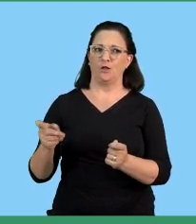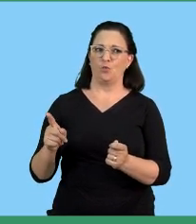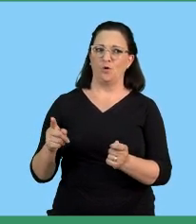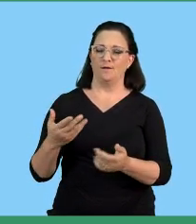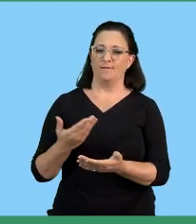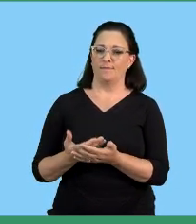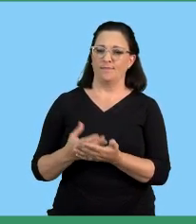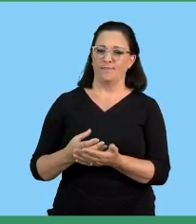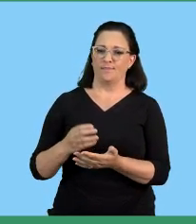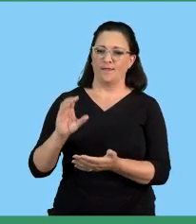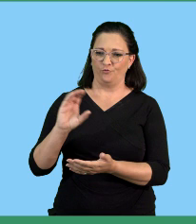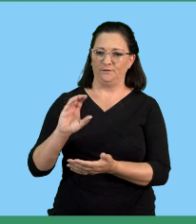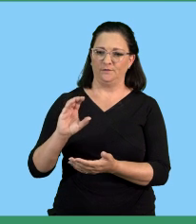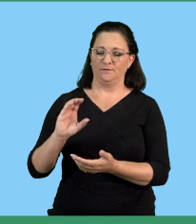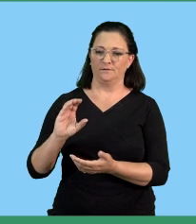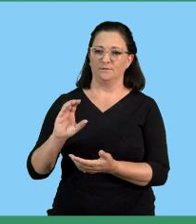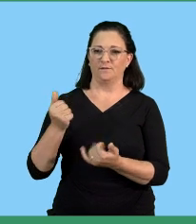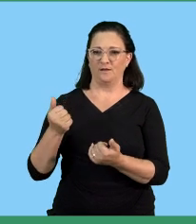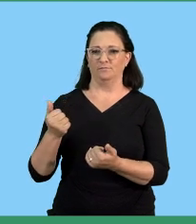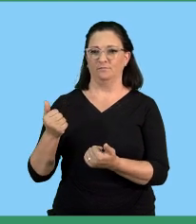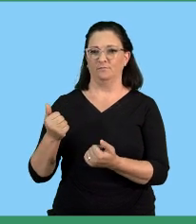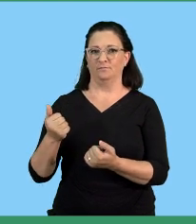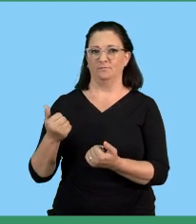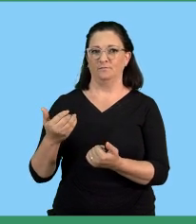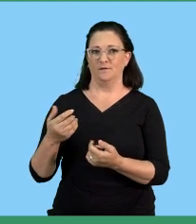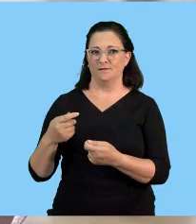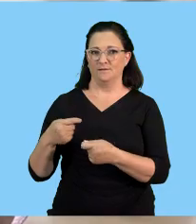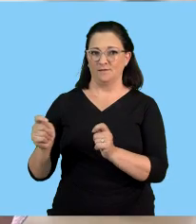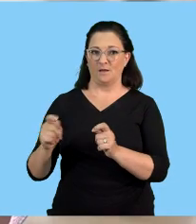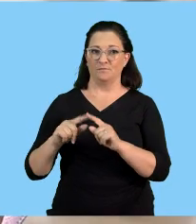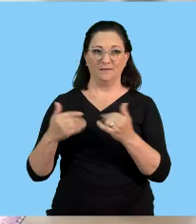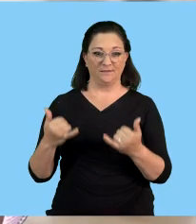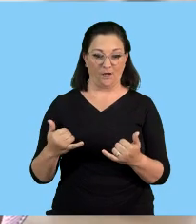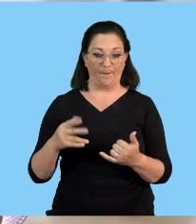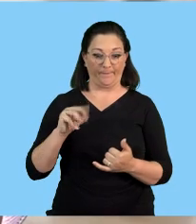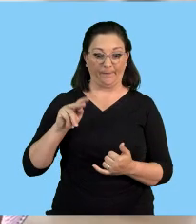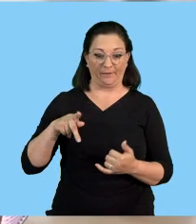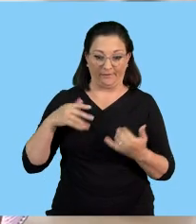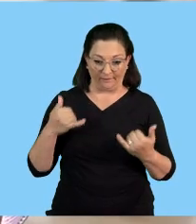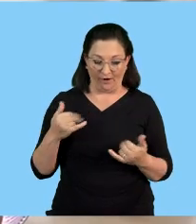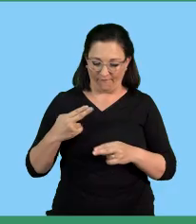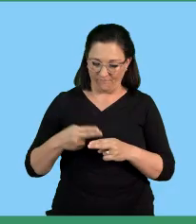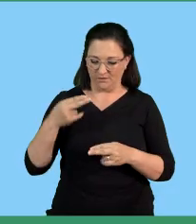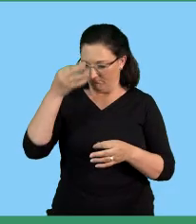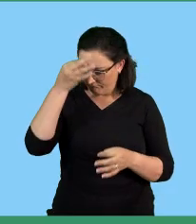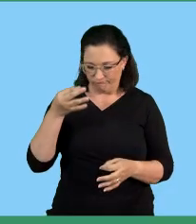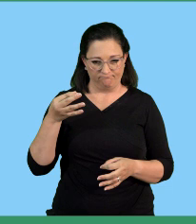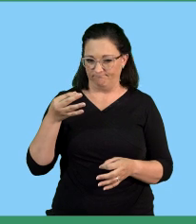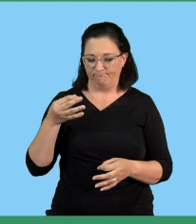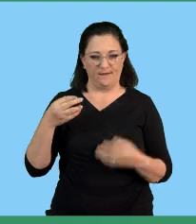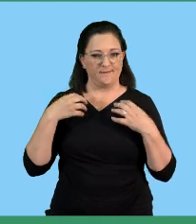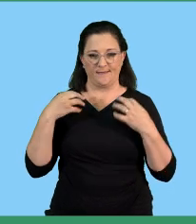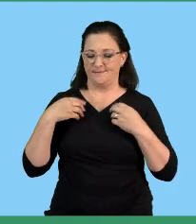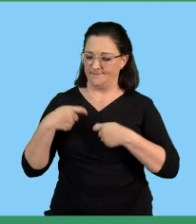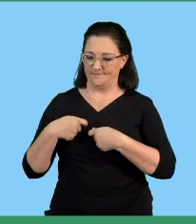assets to repay creditors. So eventually, just when I was about to celebrate to say at least they did not sell, they're saying MP finally decided